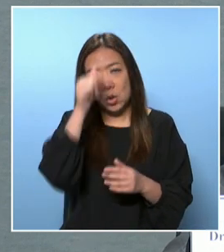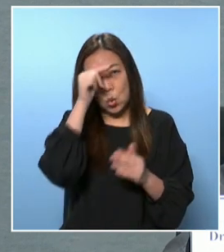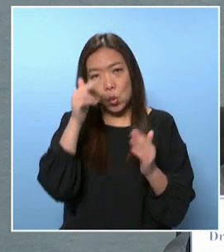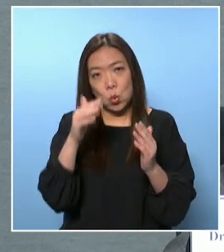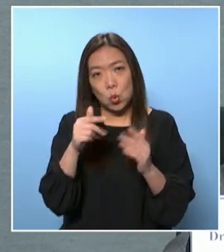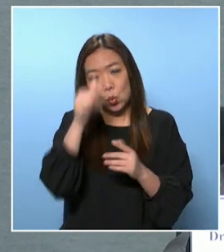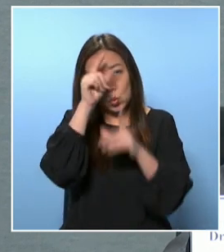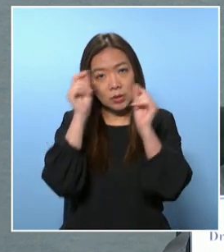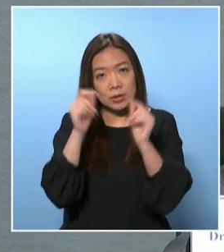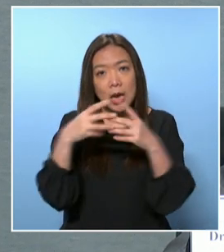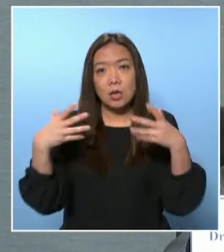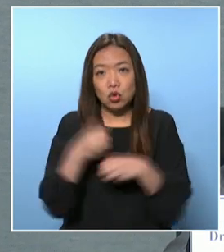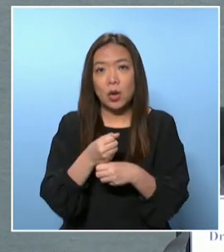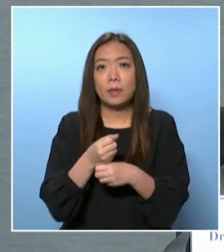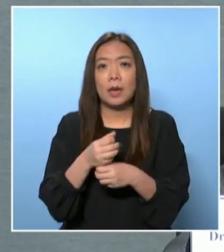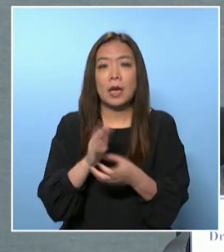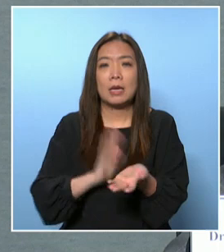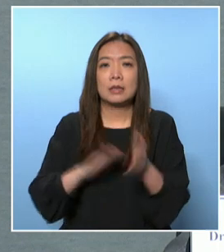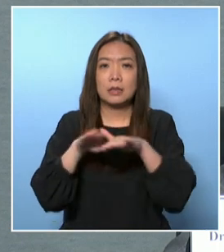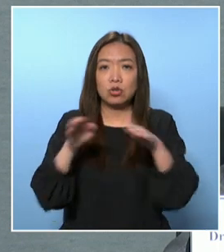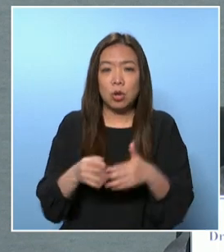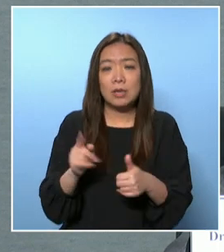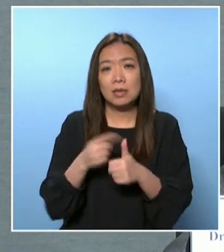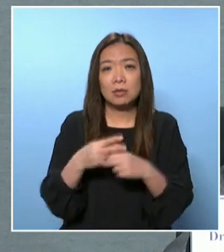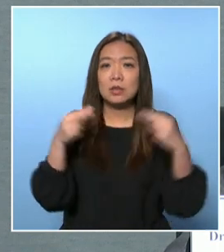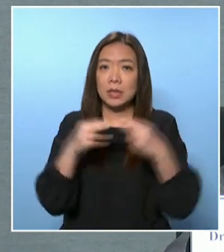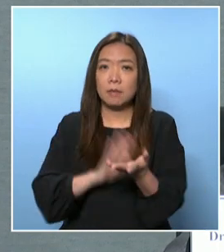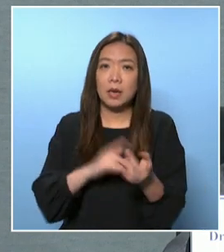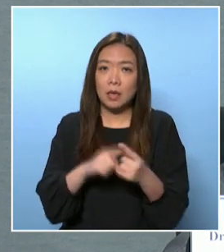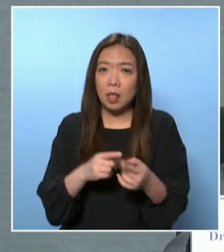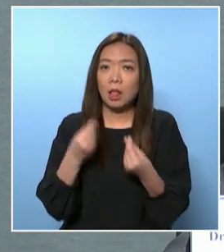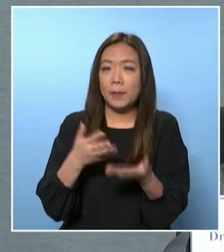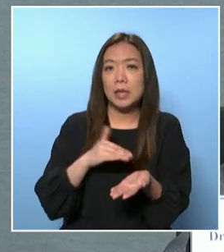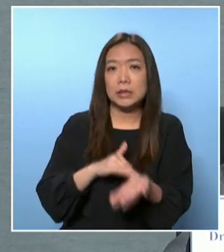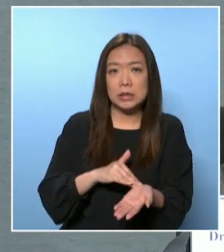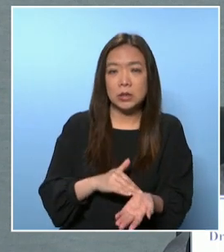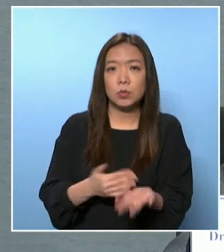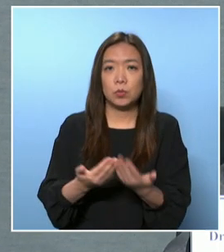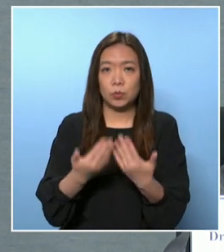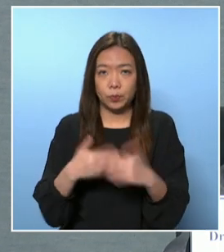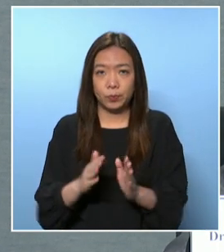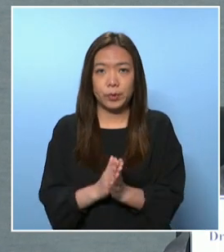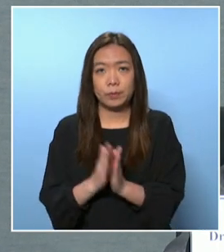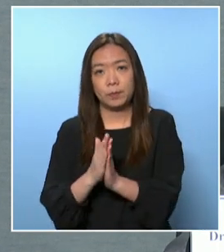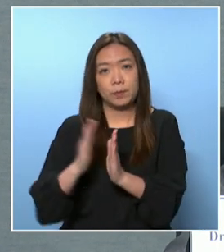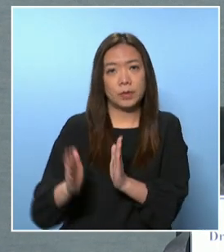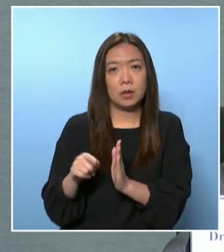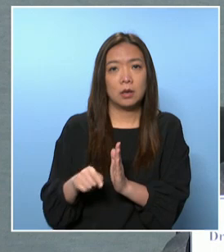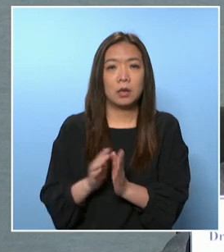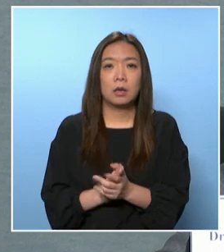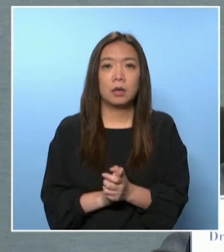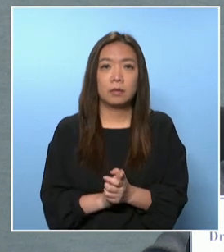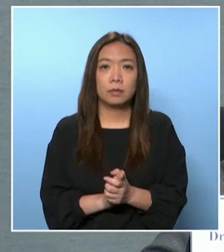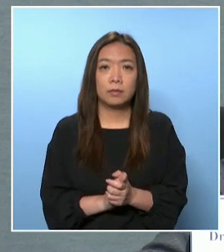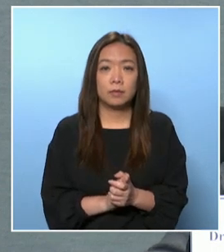we have the integrated clinics that will be offering treatment to the patients